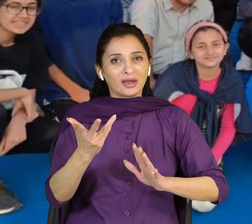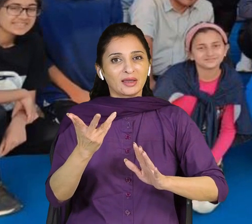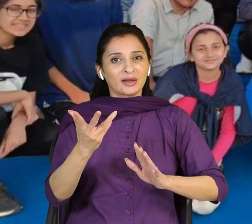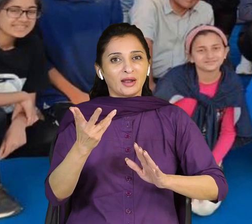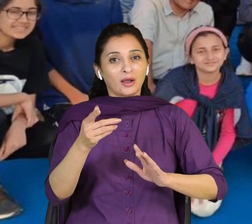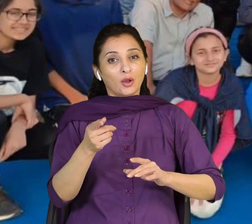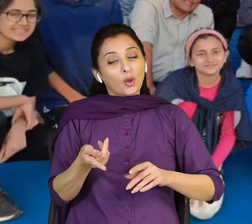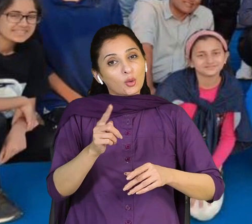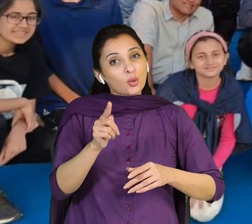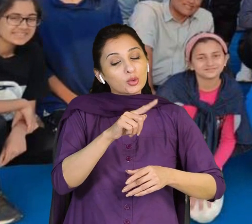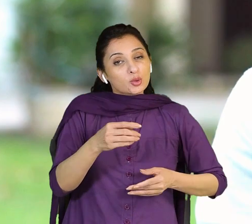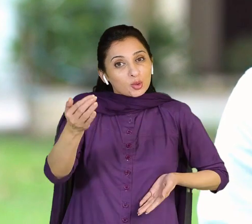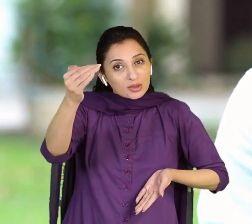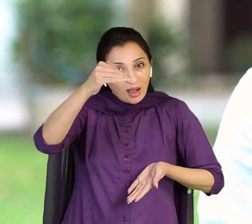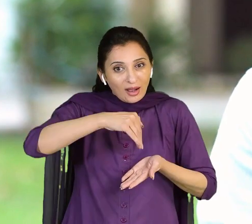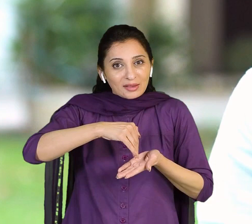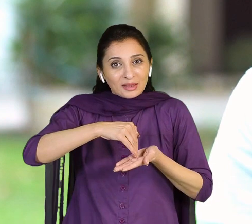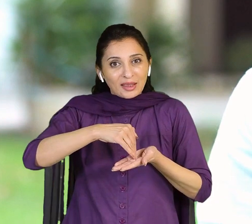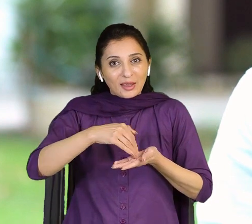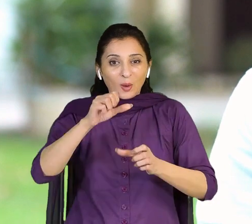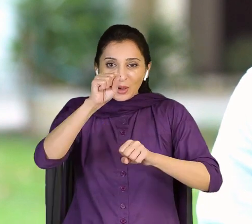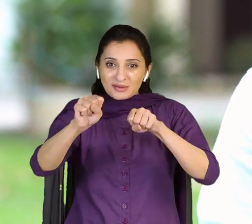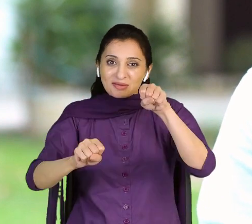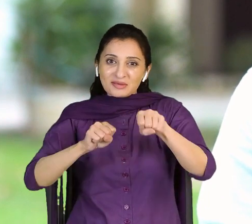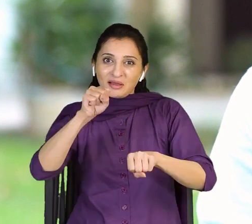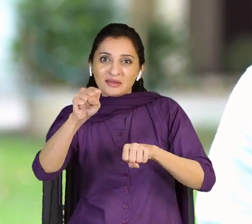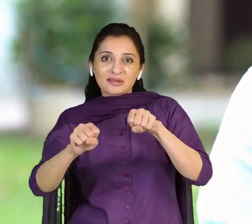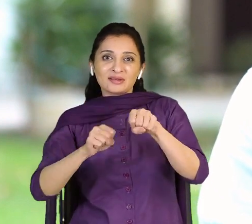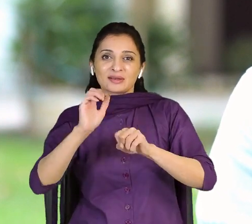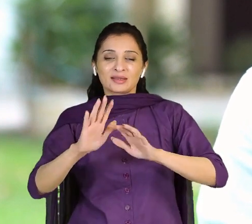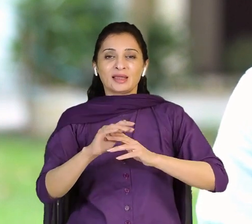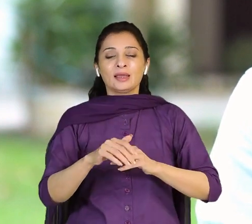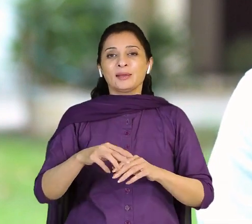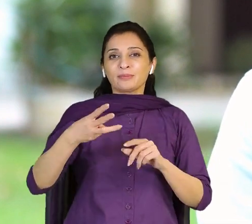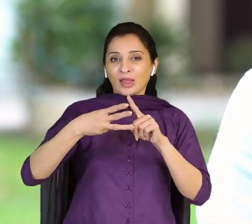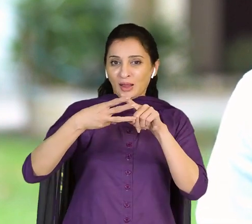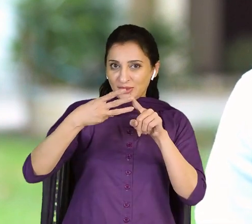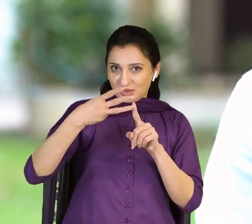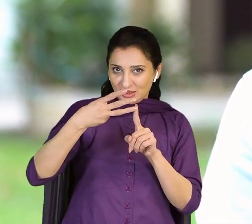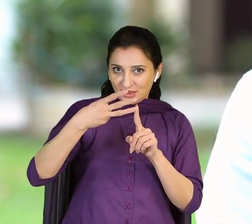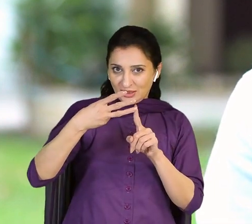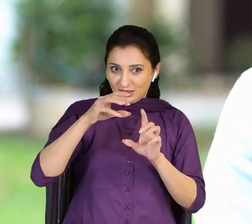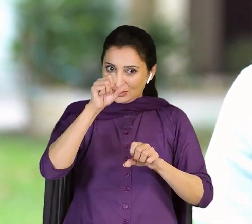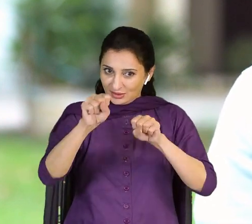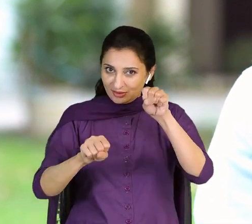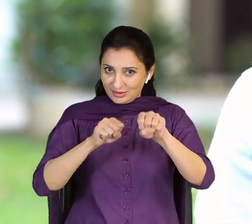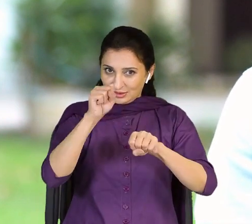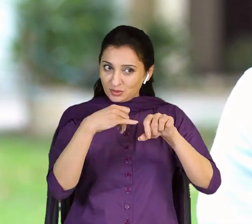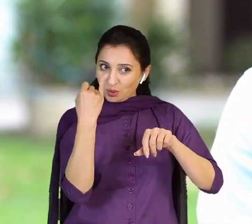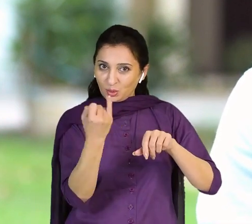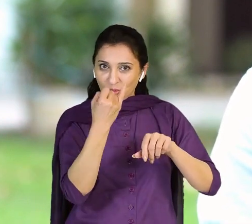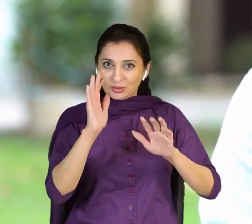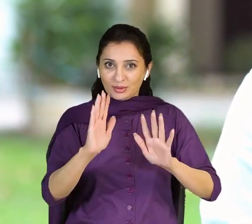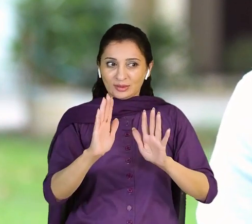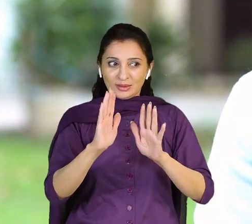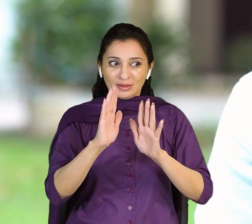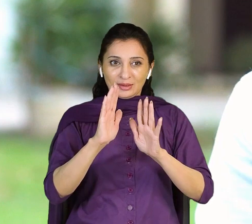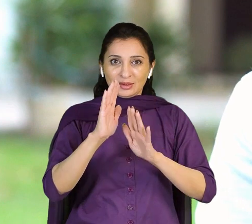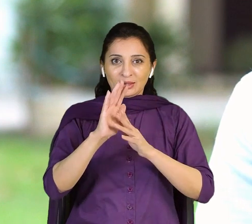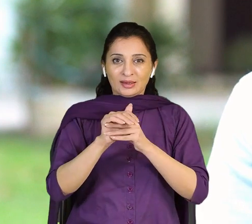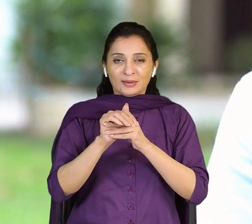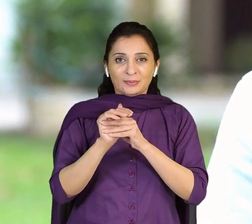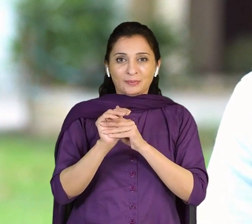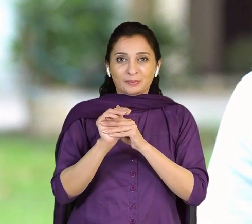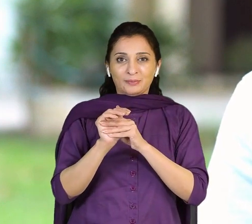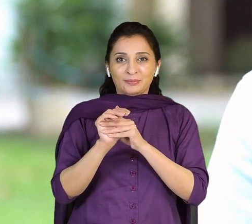doctors, we have entrepreneurs who take out time every day to come through with us and cycle. We have three different sorts of rides that